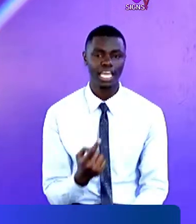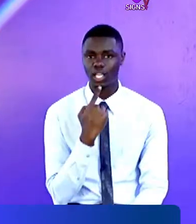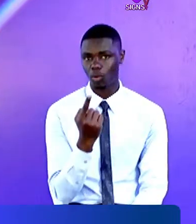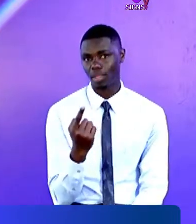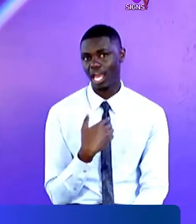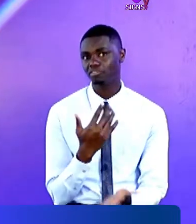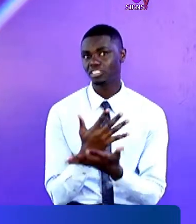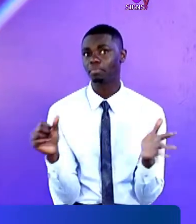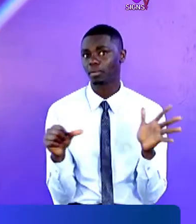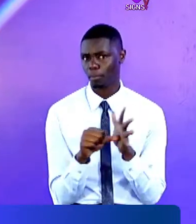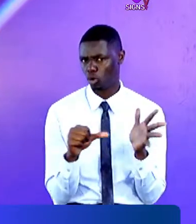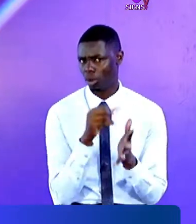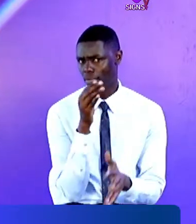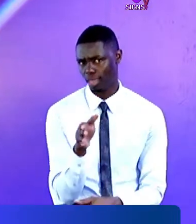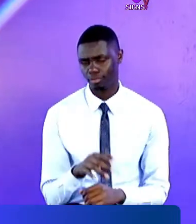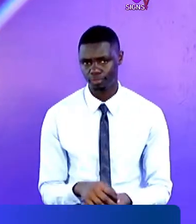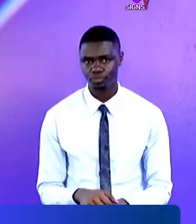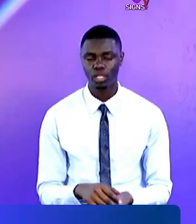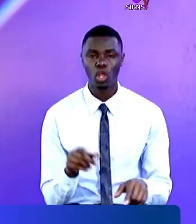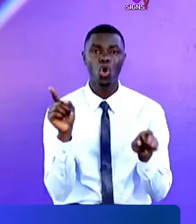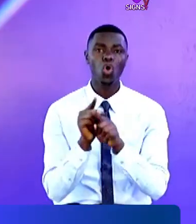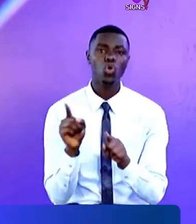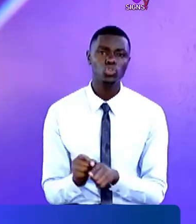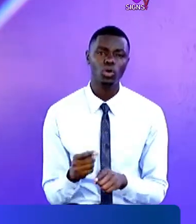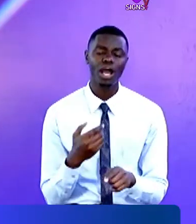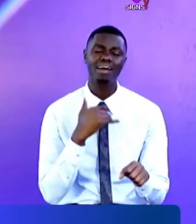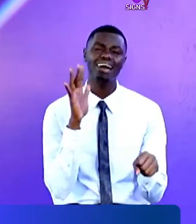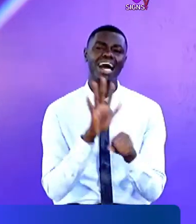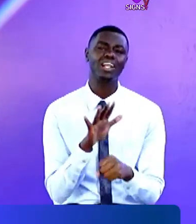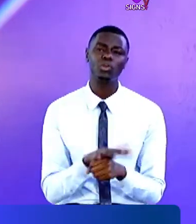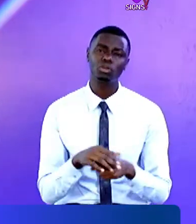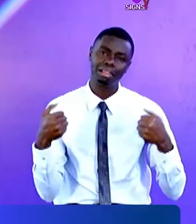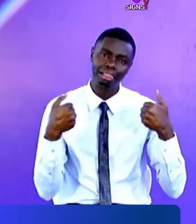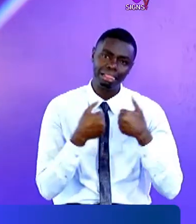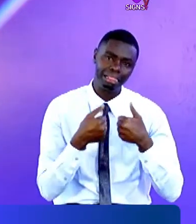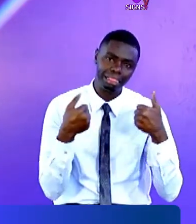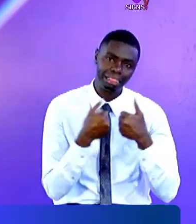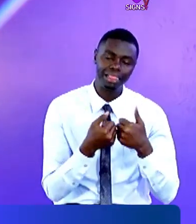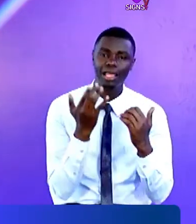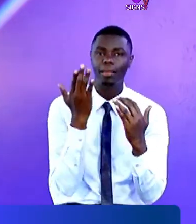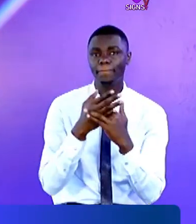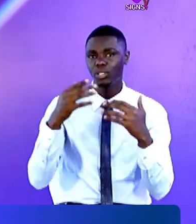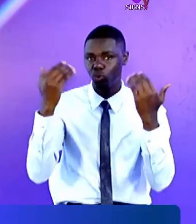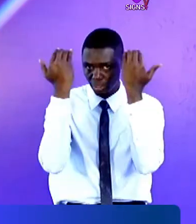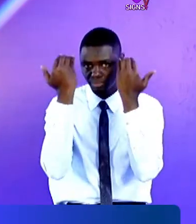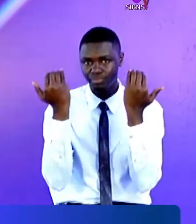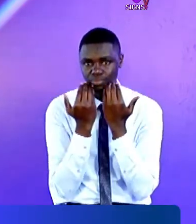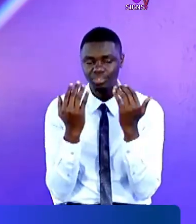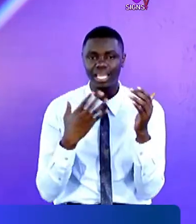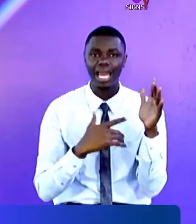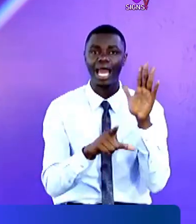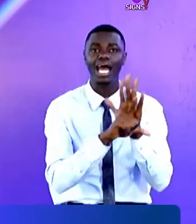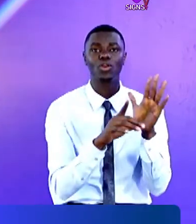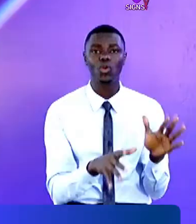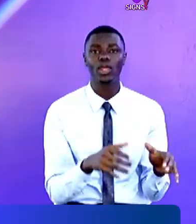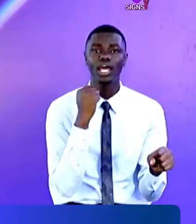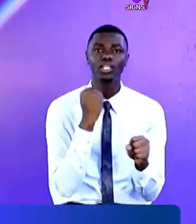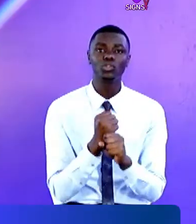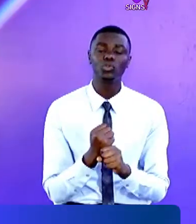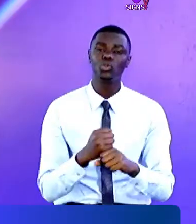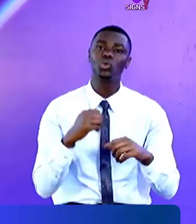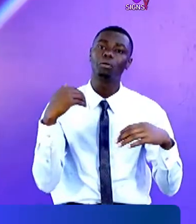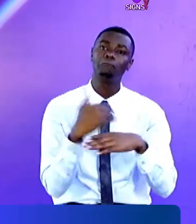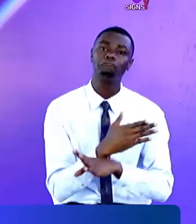something pandemic. Also, I told you there's a lot of collusion between the judges and the lawyers to do miscarriage of